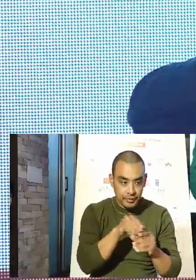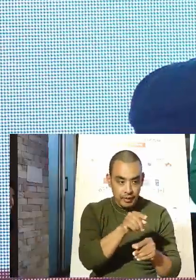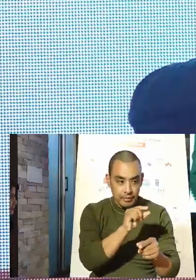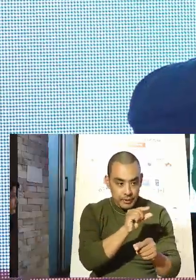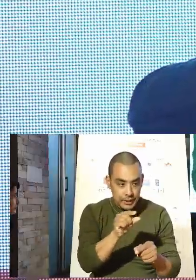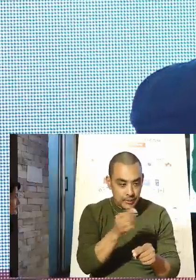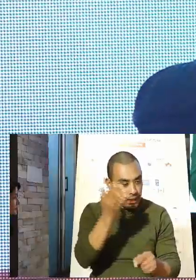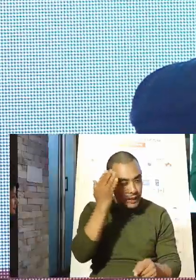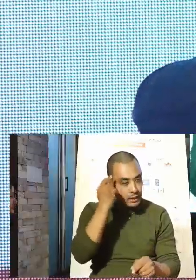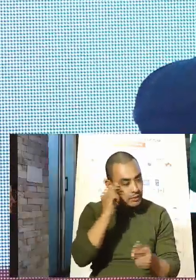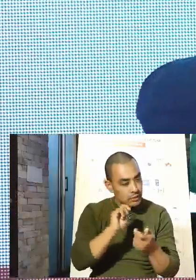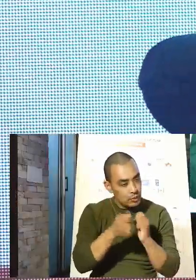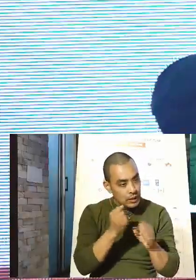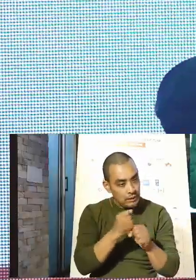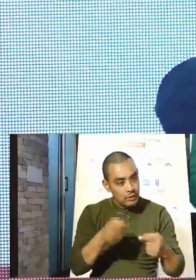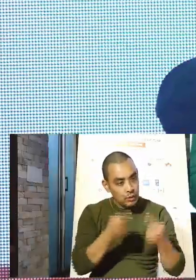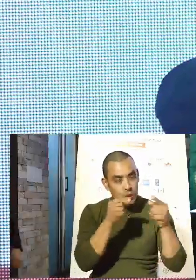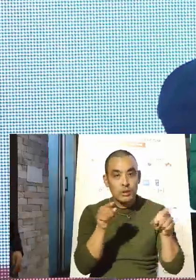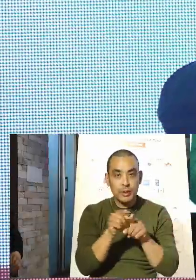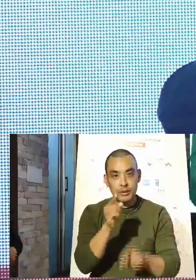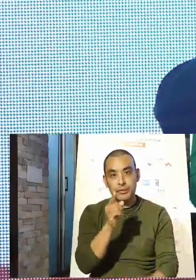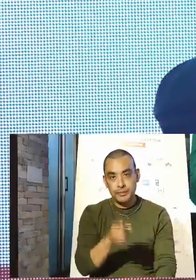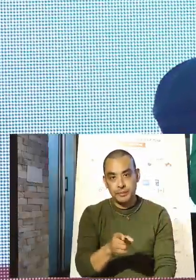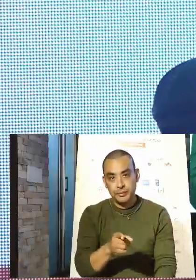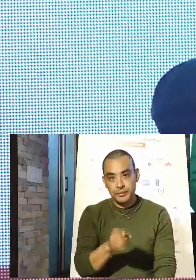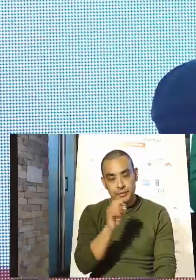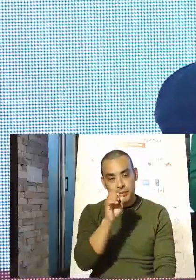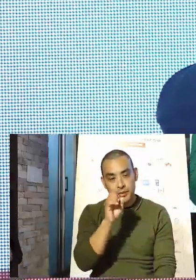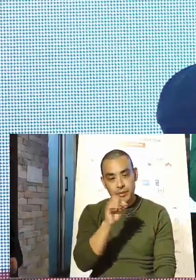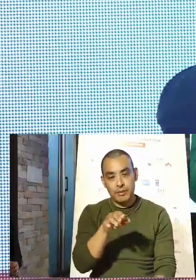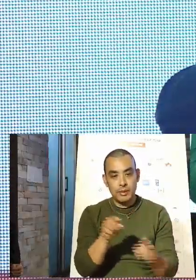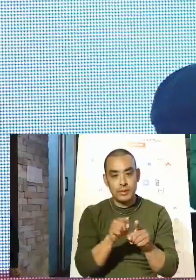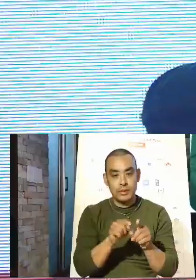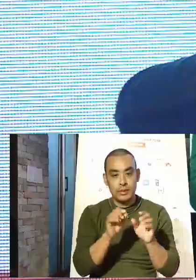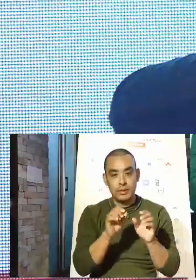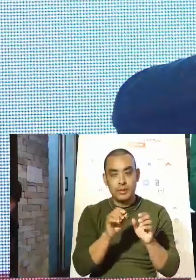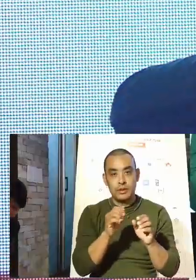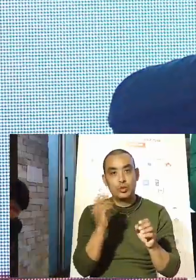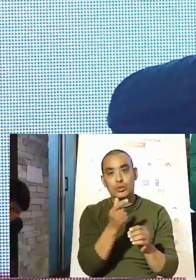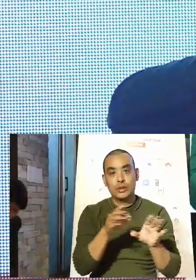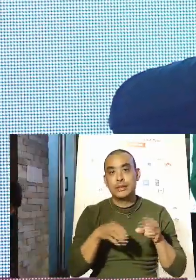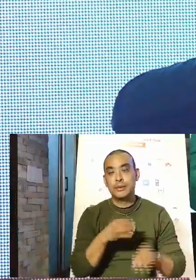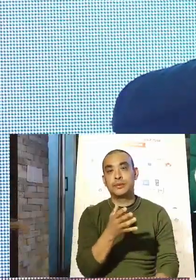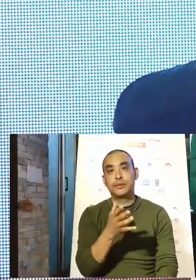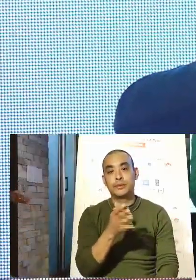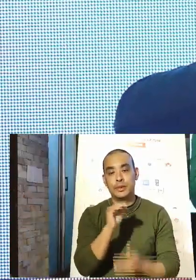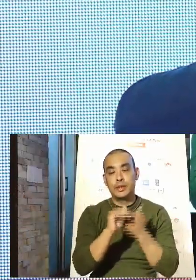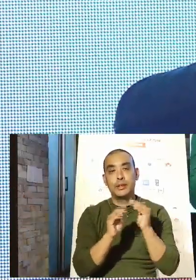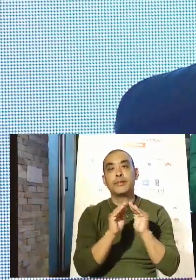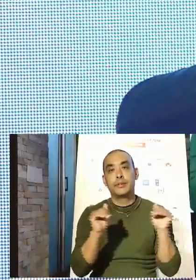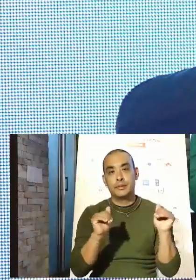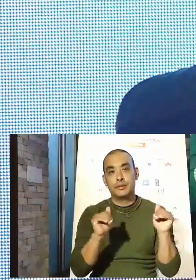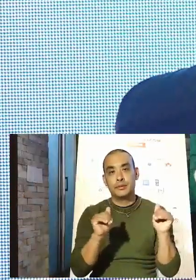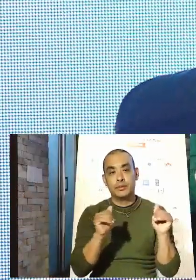patriarchy, something is very challenging and a very not easily accepted process. So while doing this, we decided